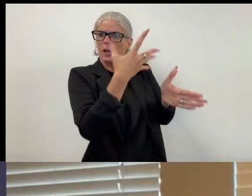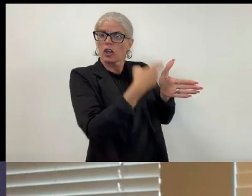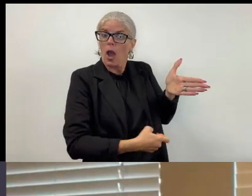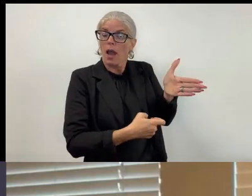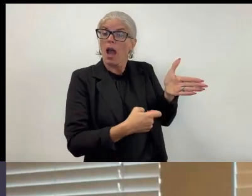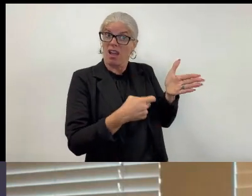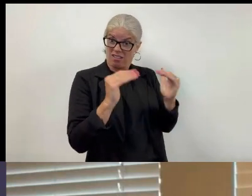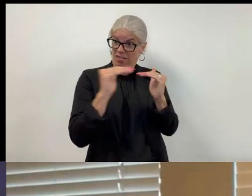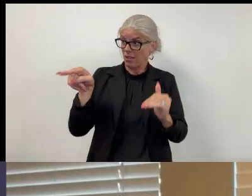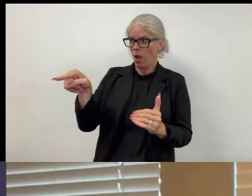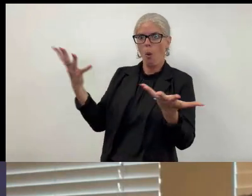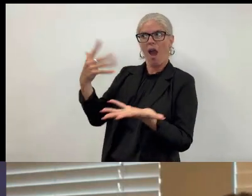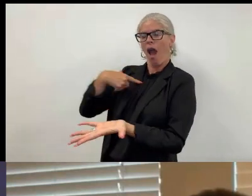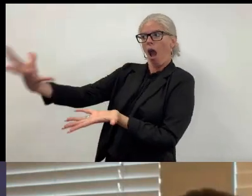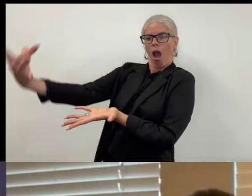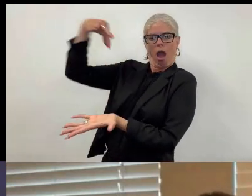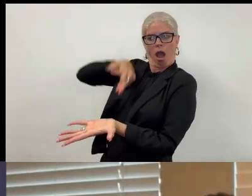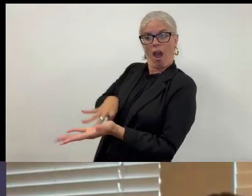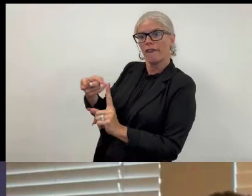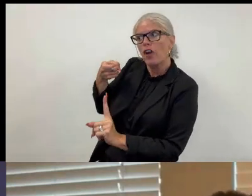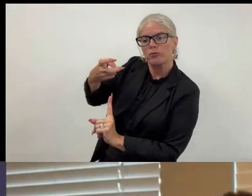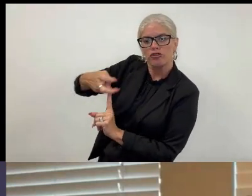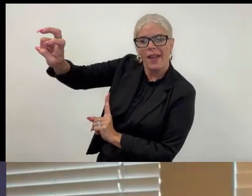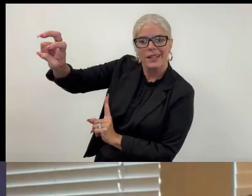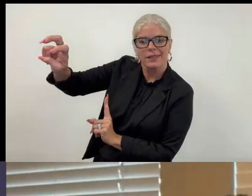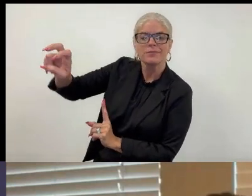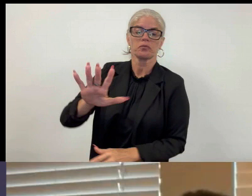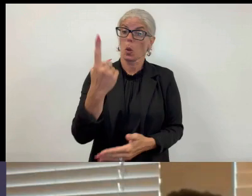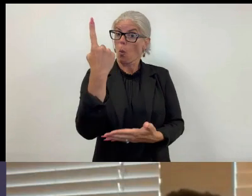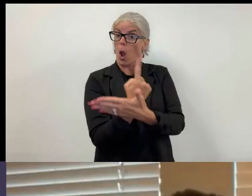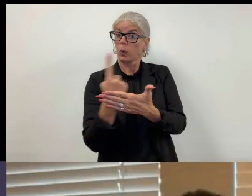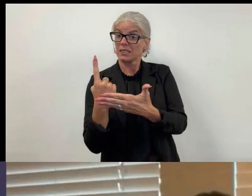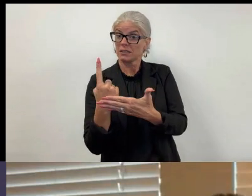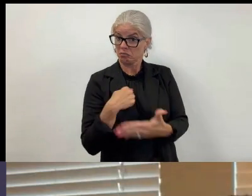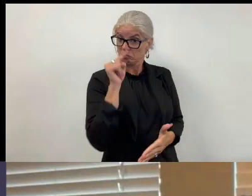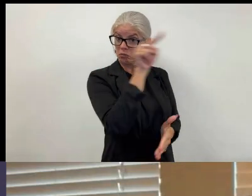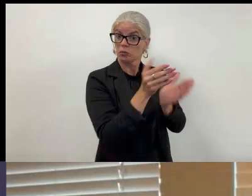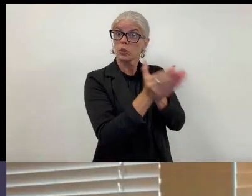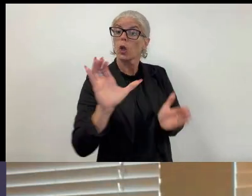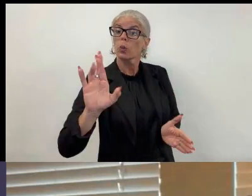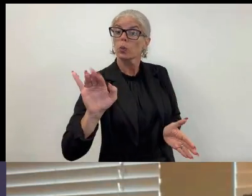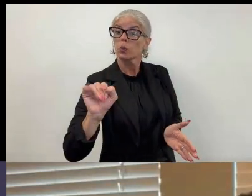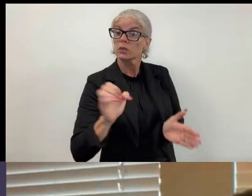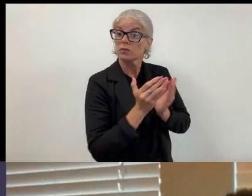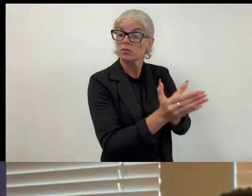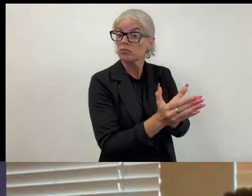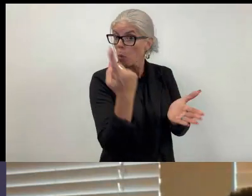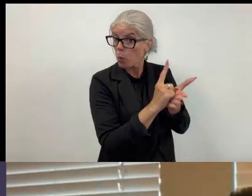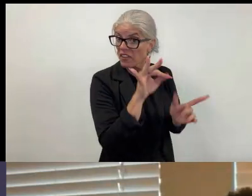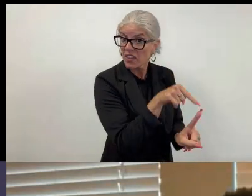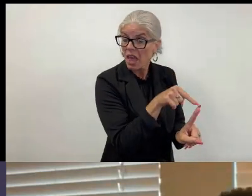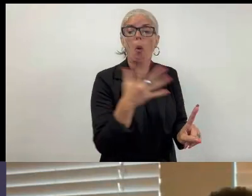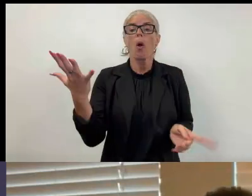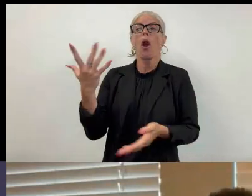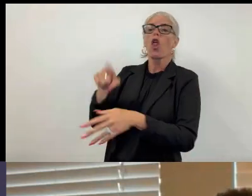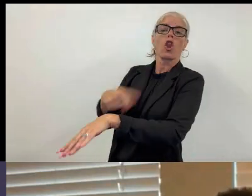you? But then also, how much might you gain by going on that trip, whether it's a week-long